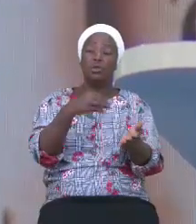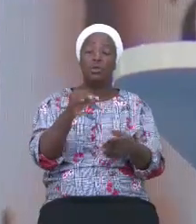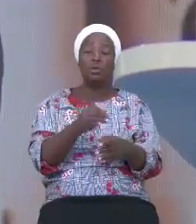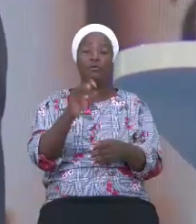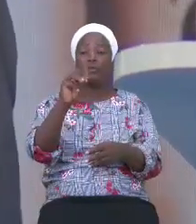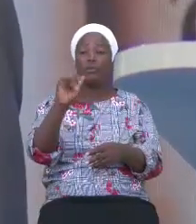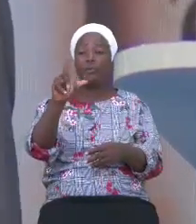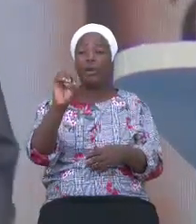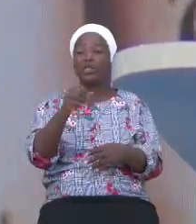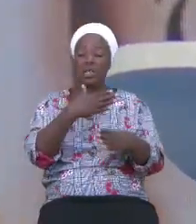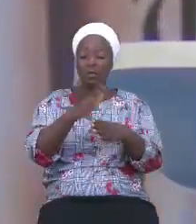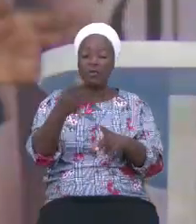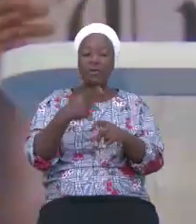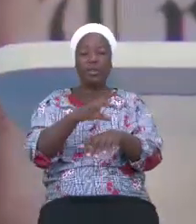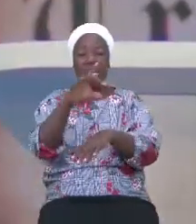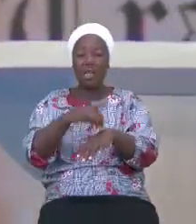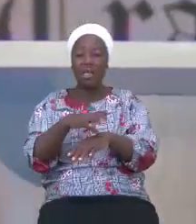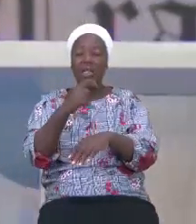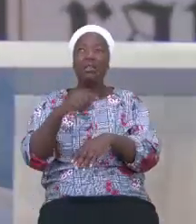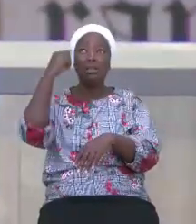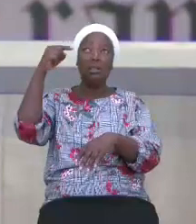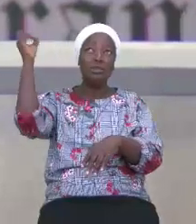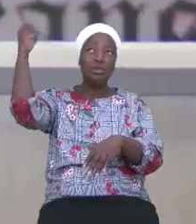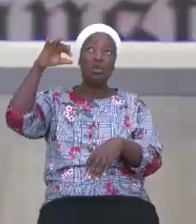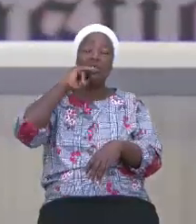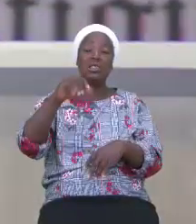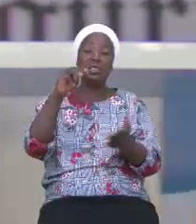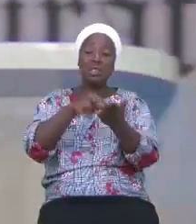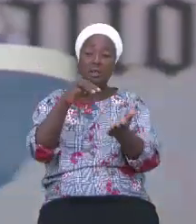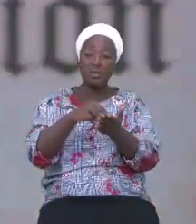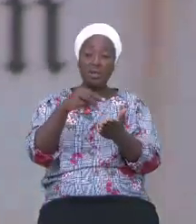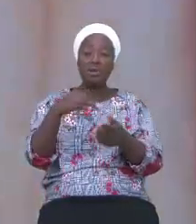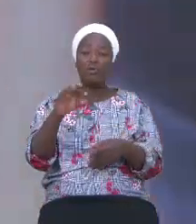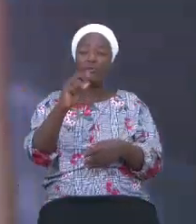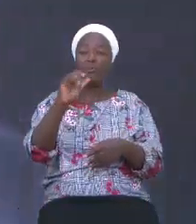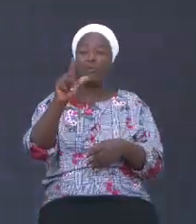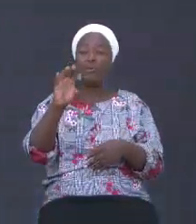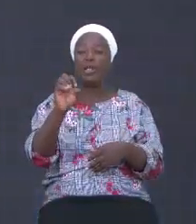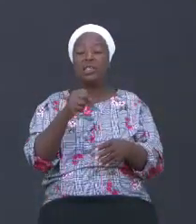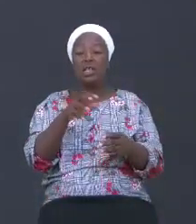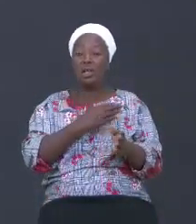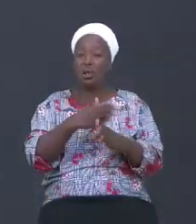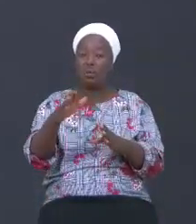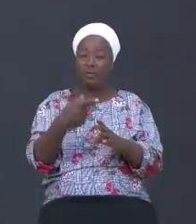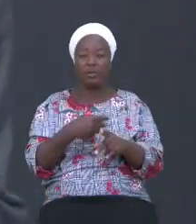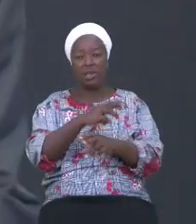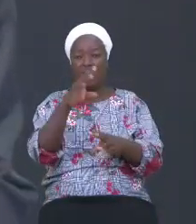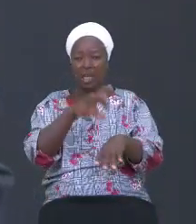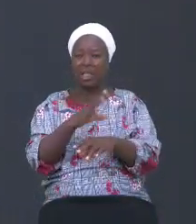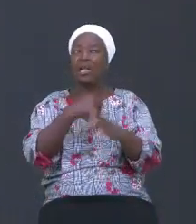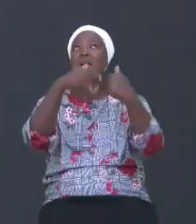The sun is thousands of miles from the earth. And heaven of